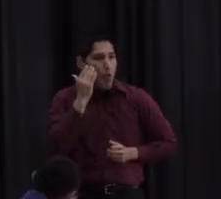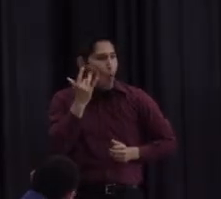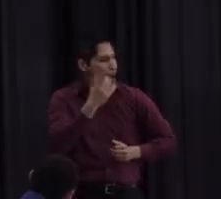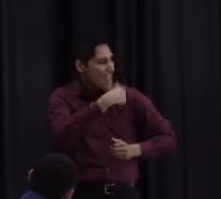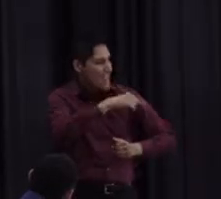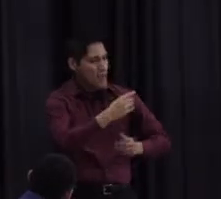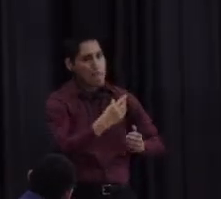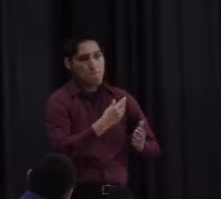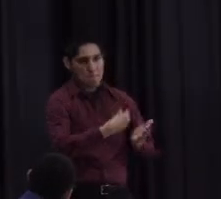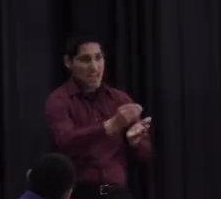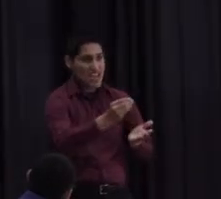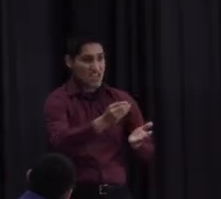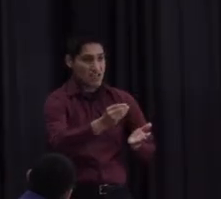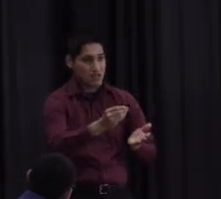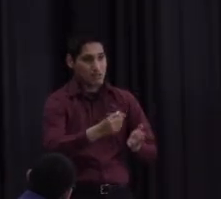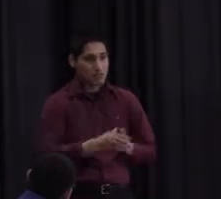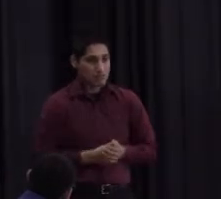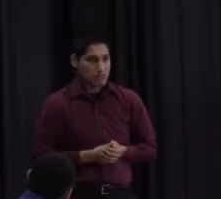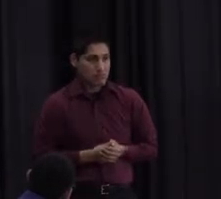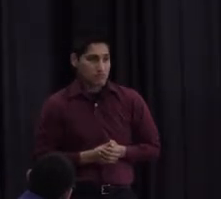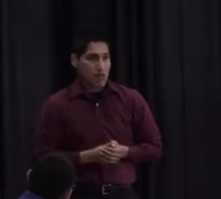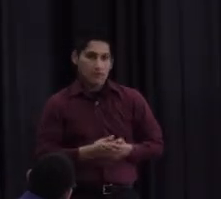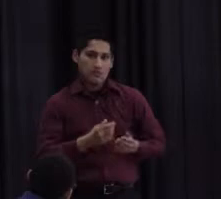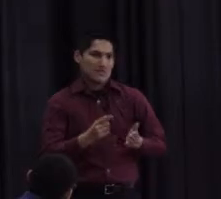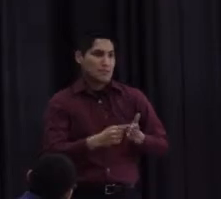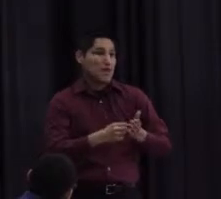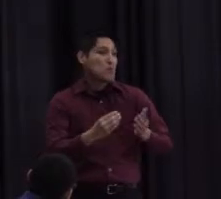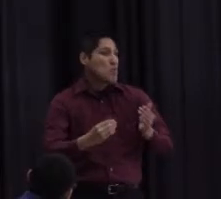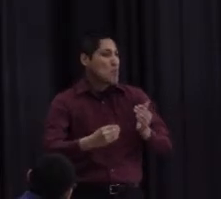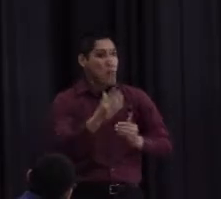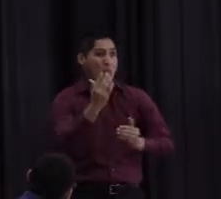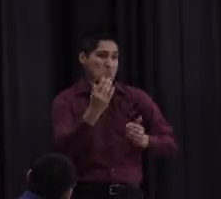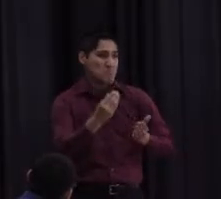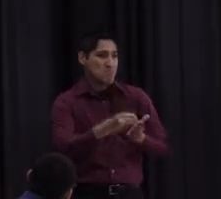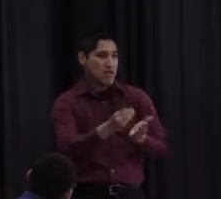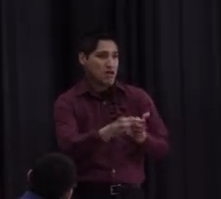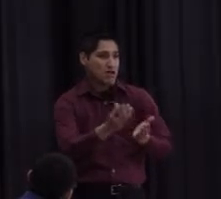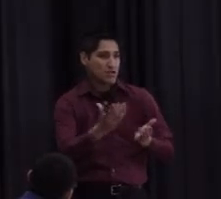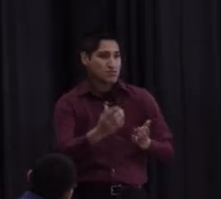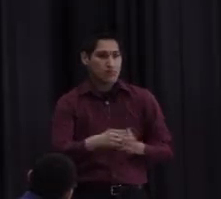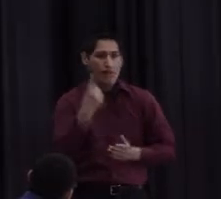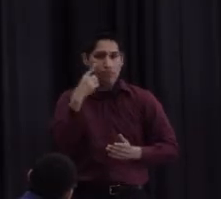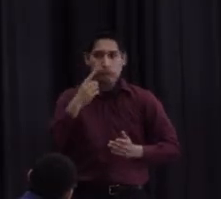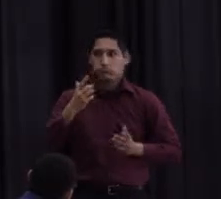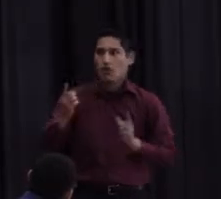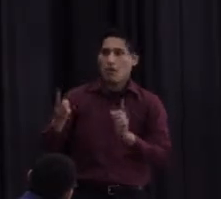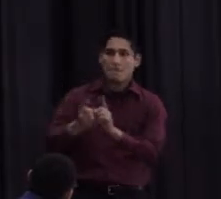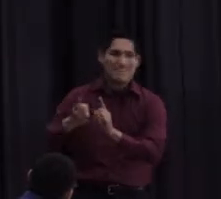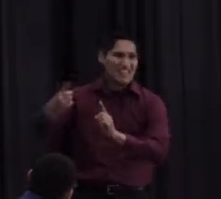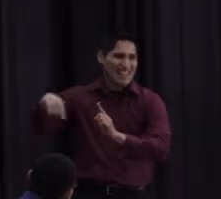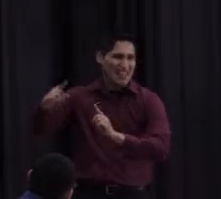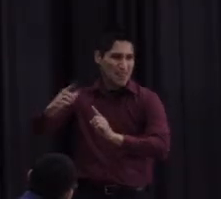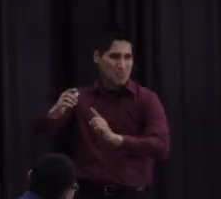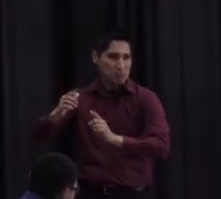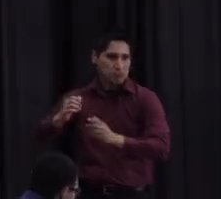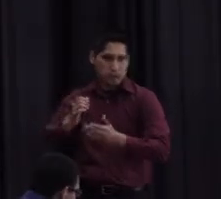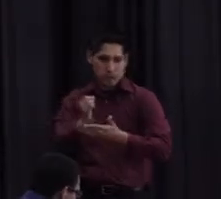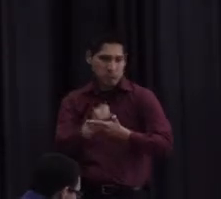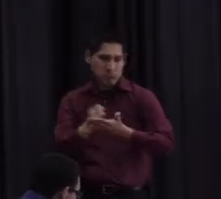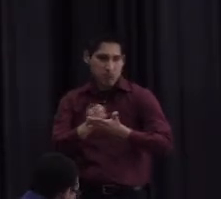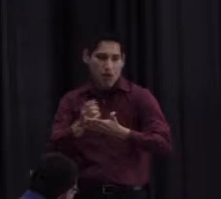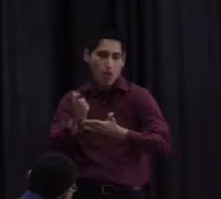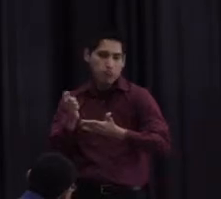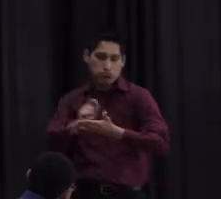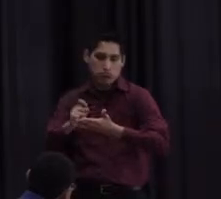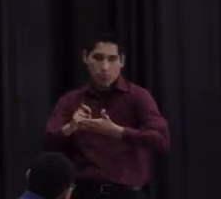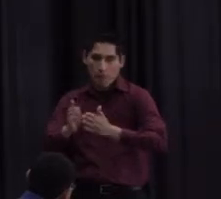paying extra money to go to the websites of the publishers to get PowerPoint presentations and practice